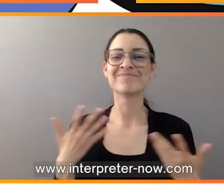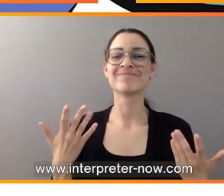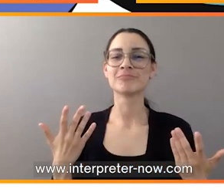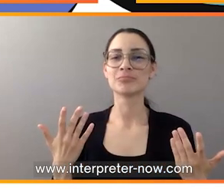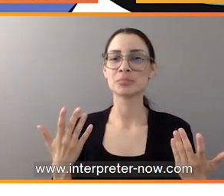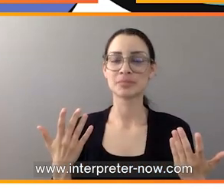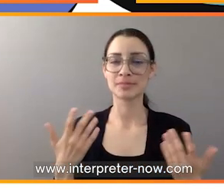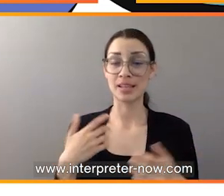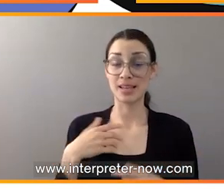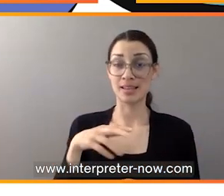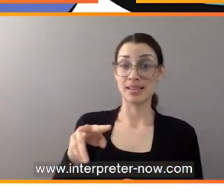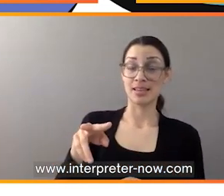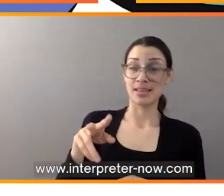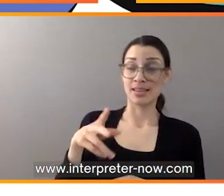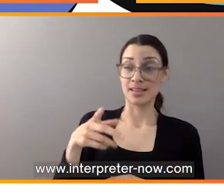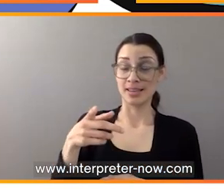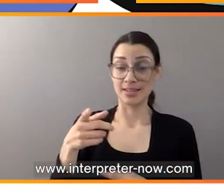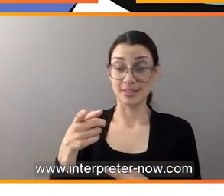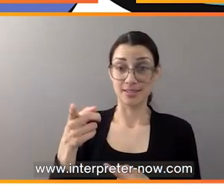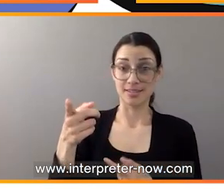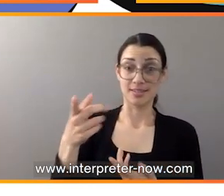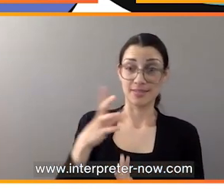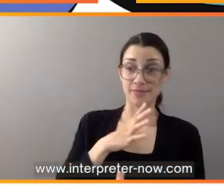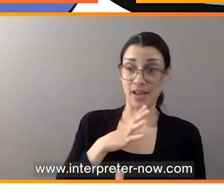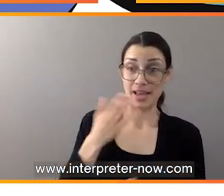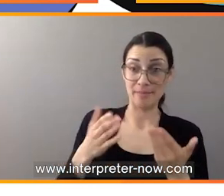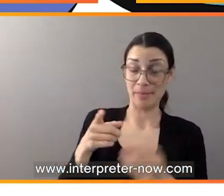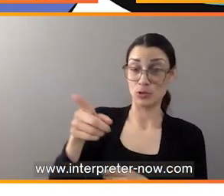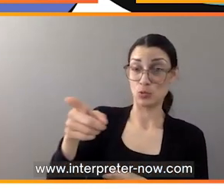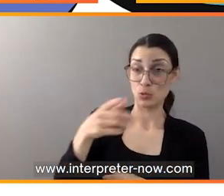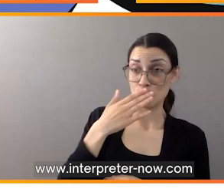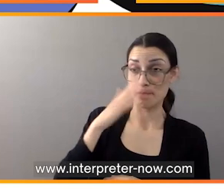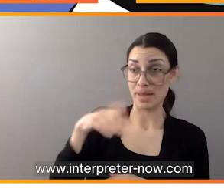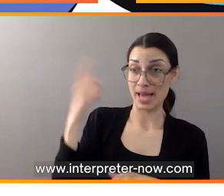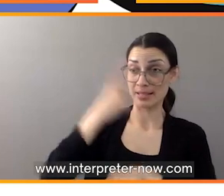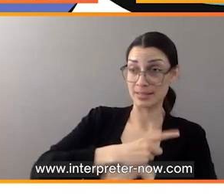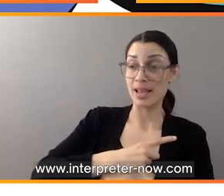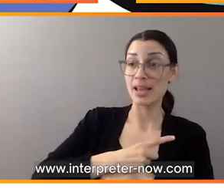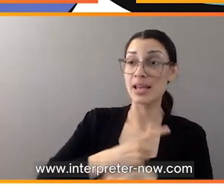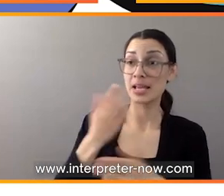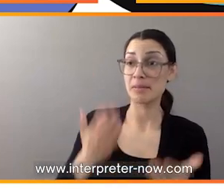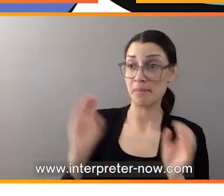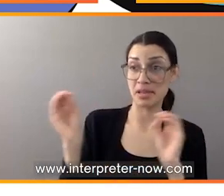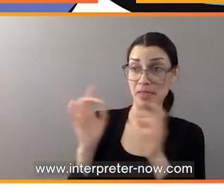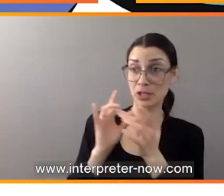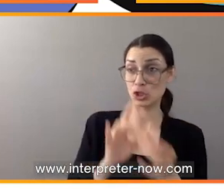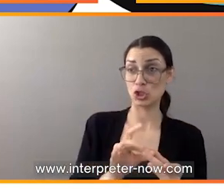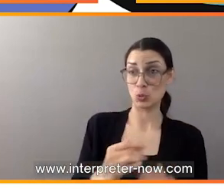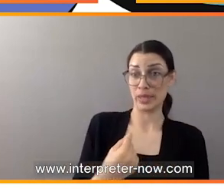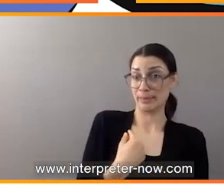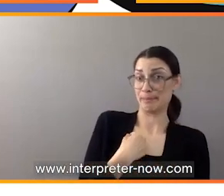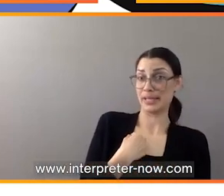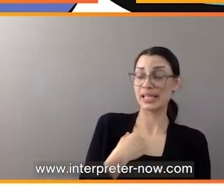experience you the way I'm experiencing you. And, you know, you might be having an off day and maybe it has nothing to do with me. And so that's what I mean,